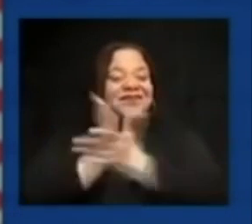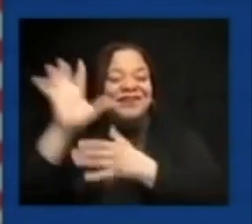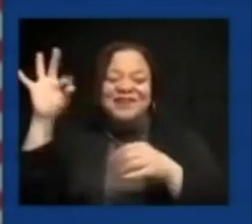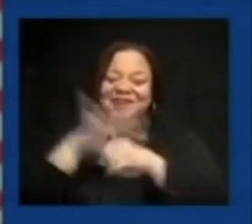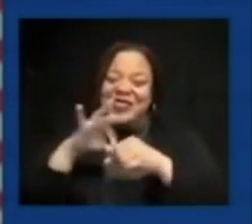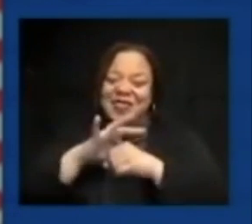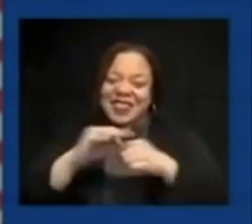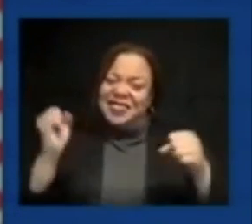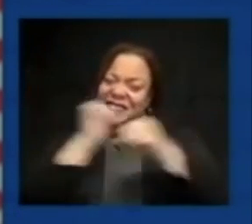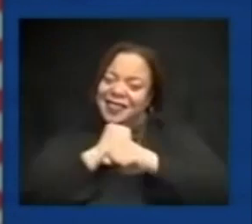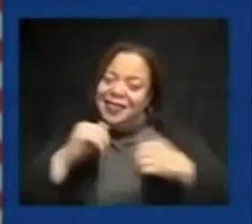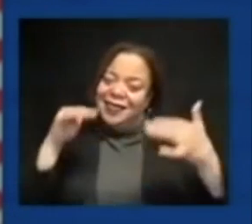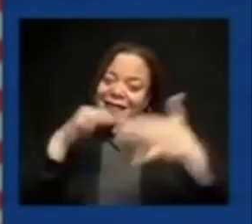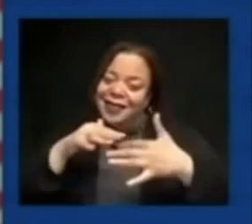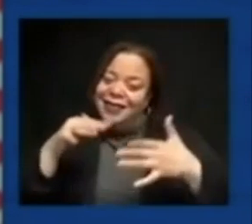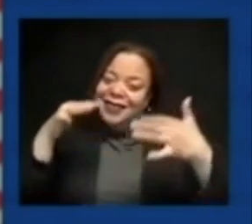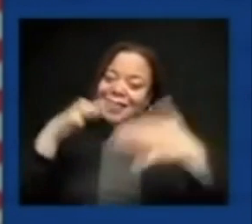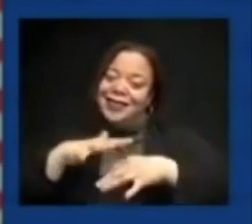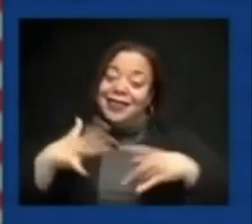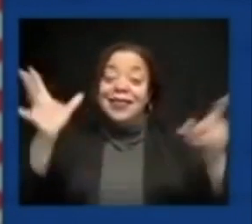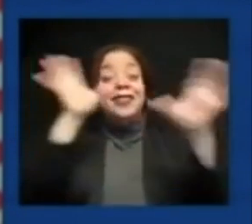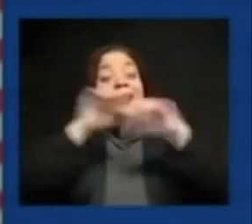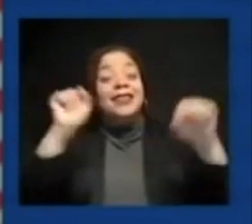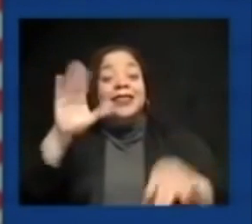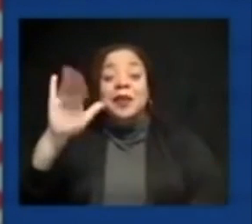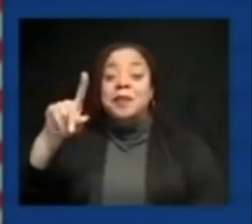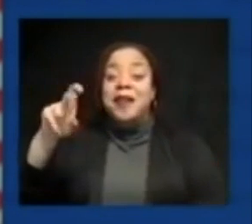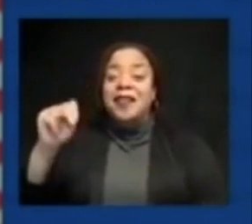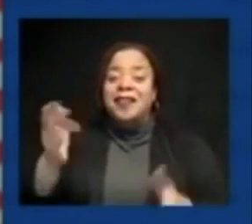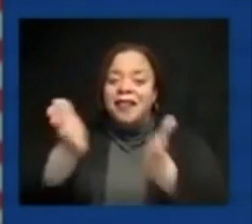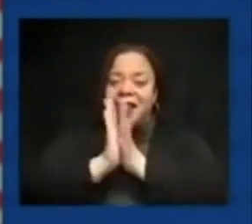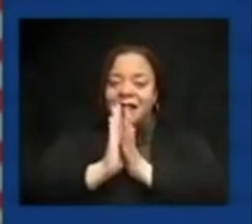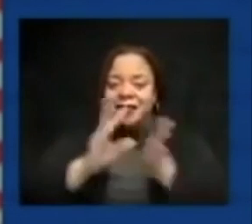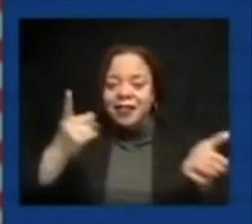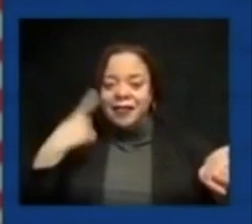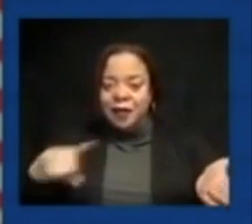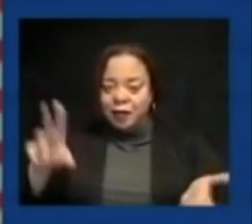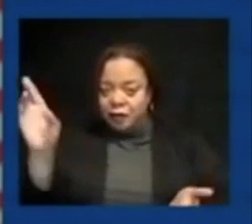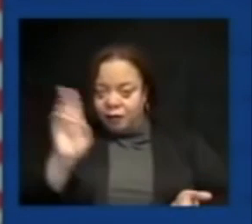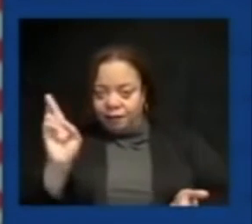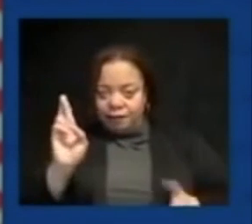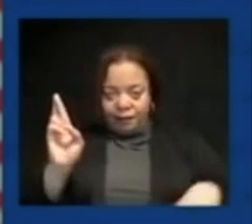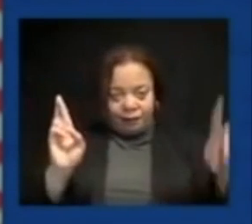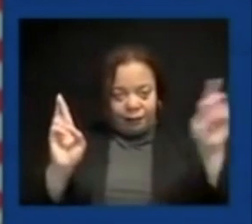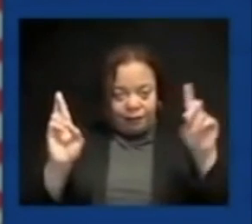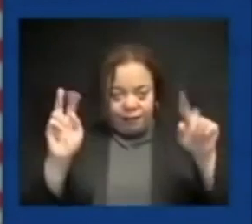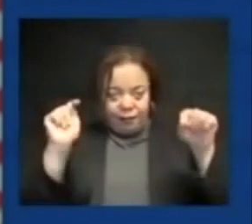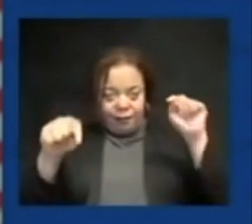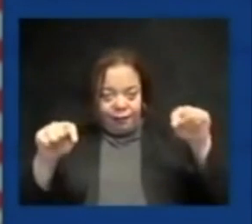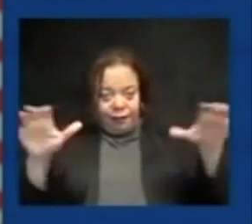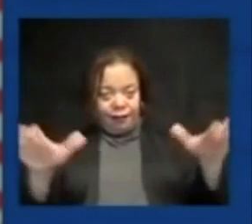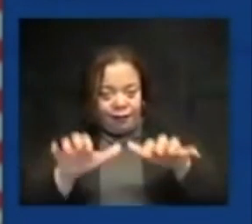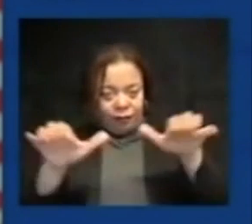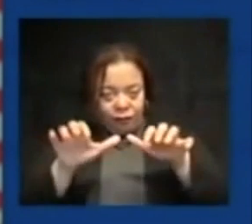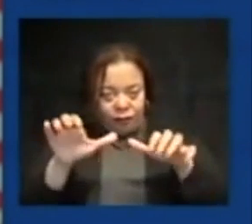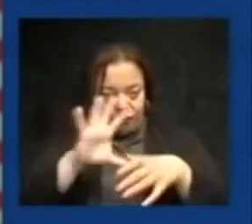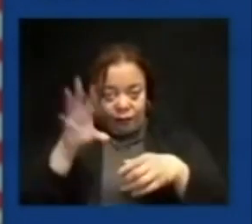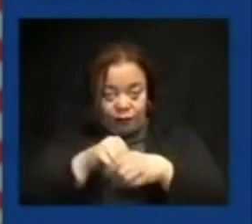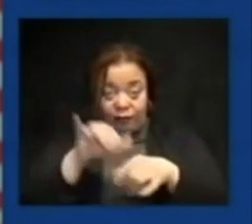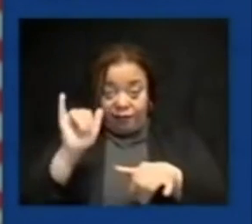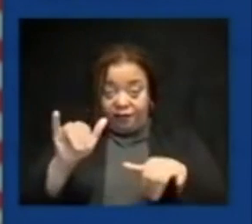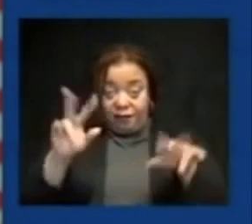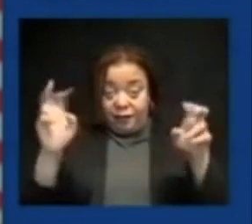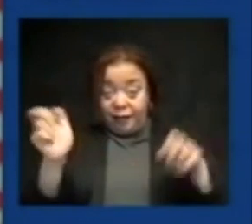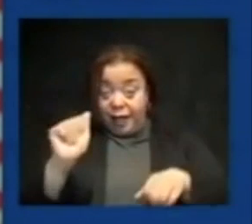Joe Biden called out for action, for bipartisan action, because in the amnesia category, is the fact that for so